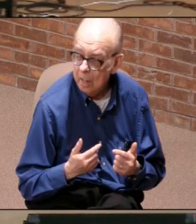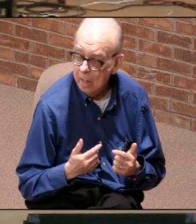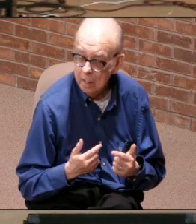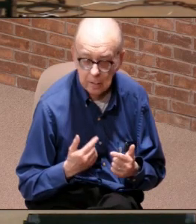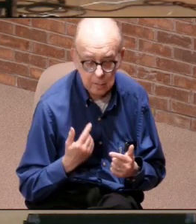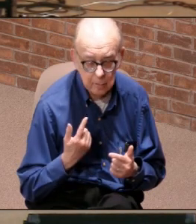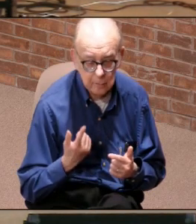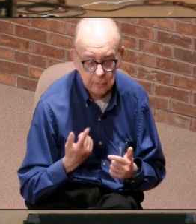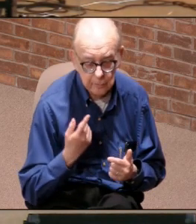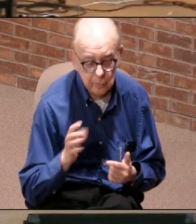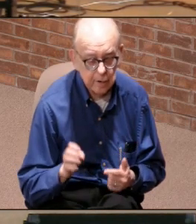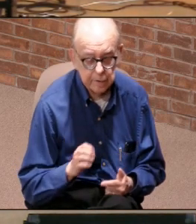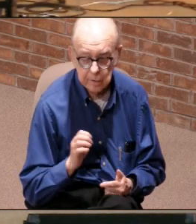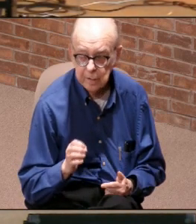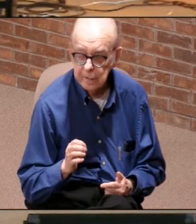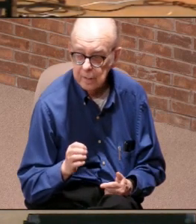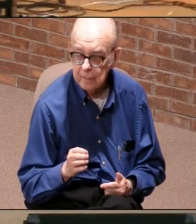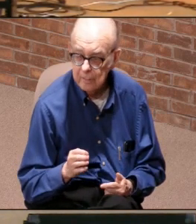for eternity.